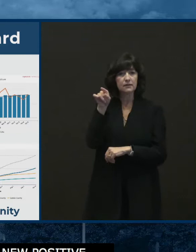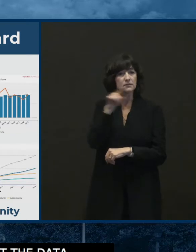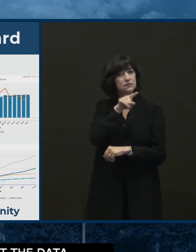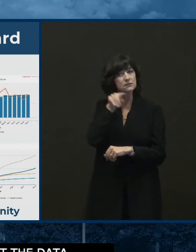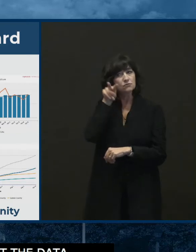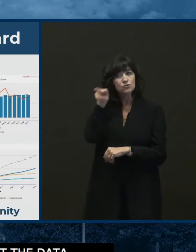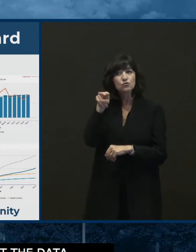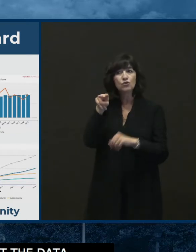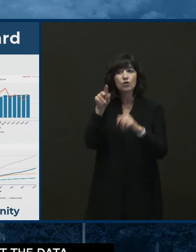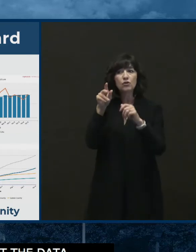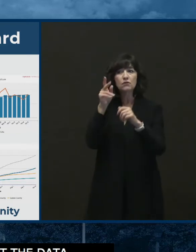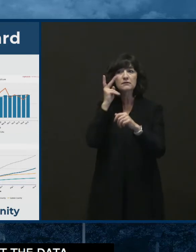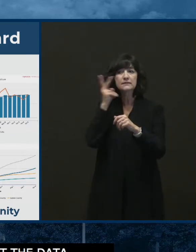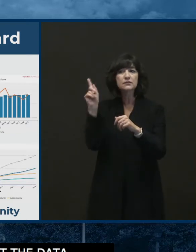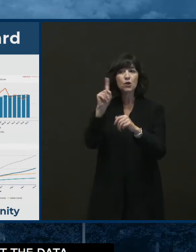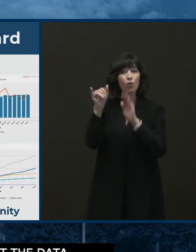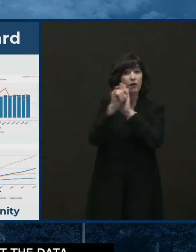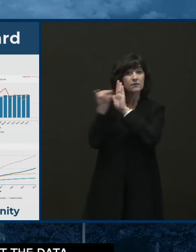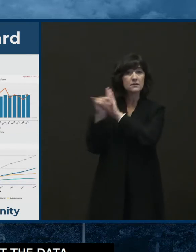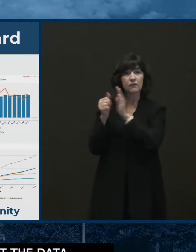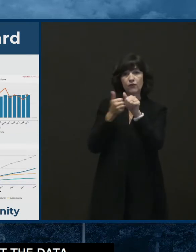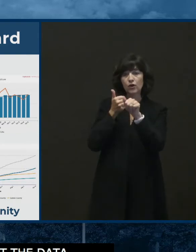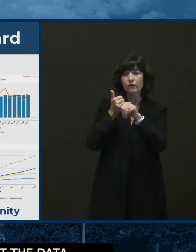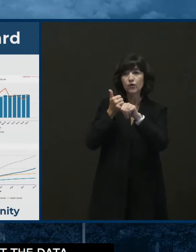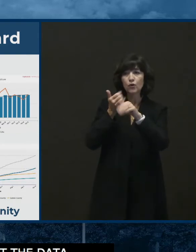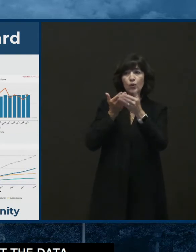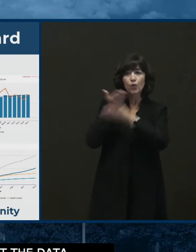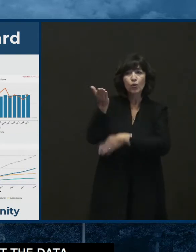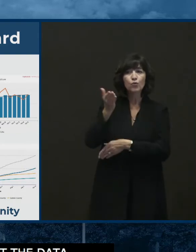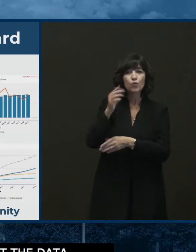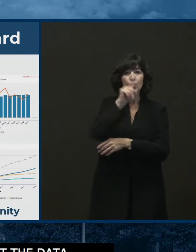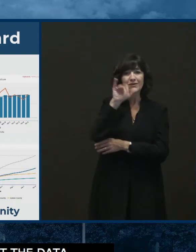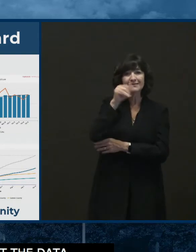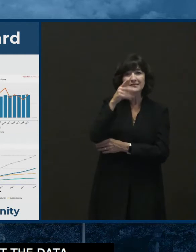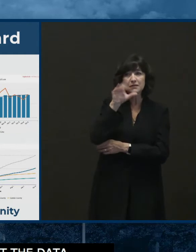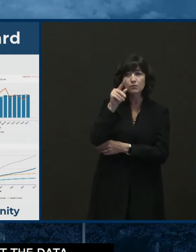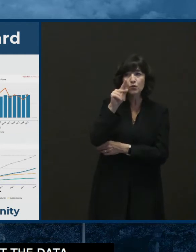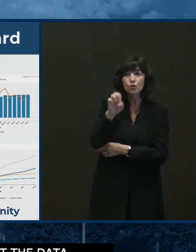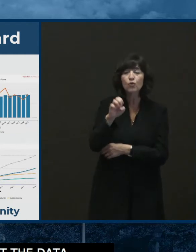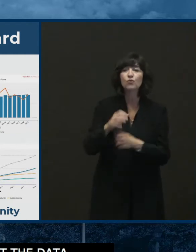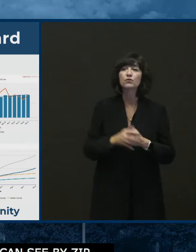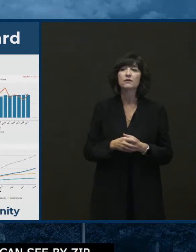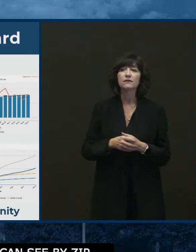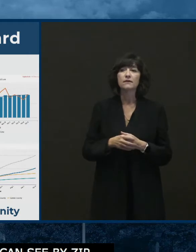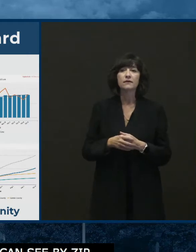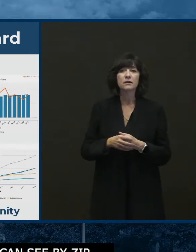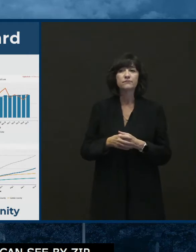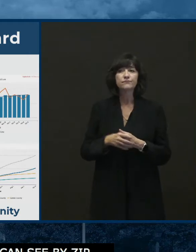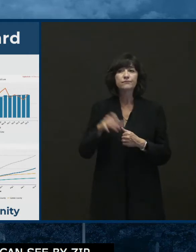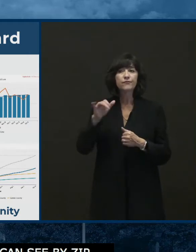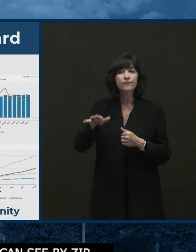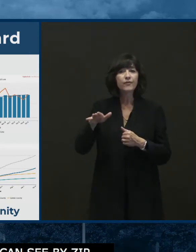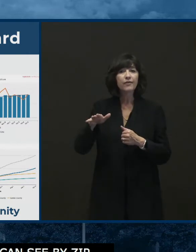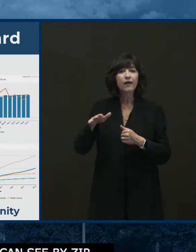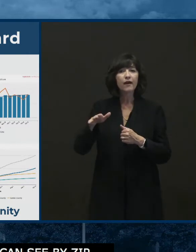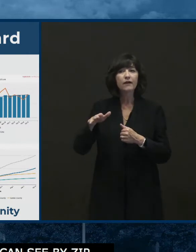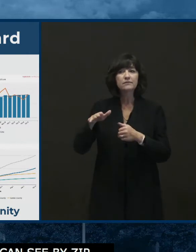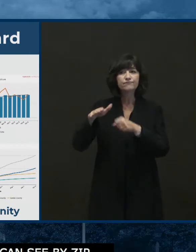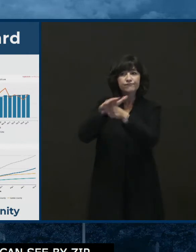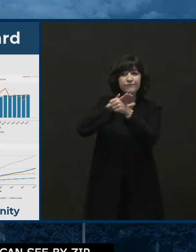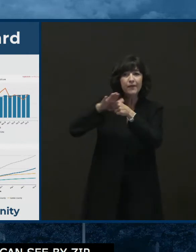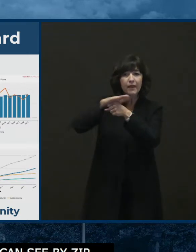code, by geographic area, the various communities across our state. And we're just not